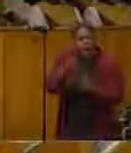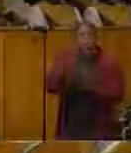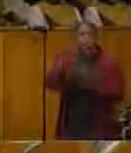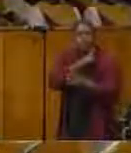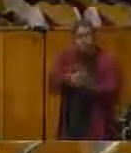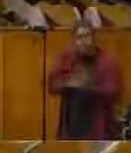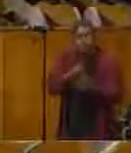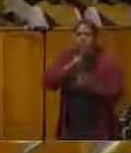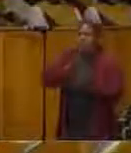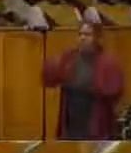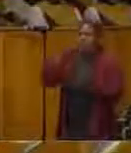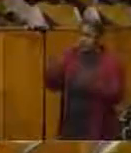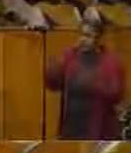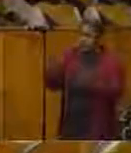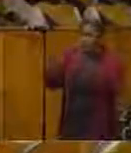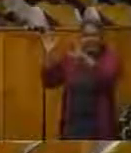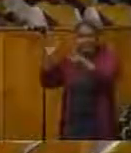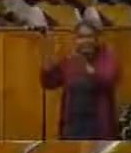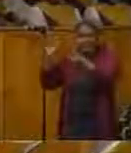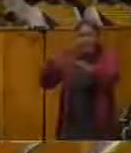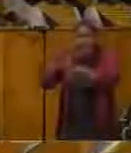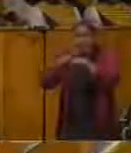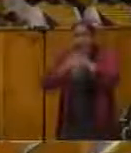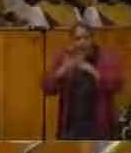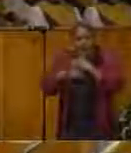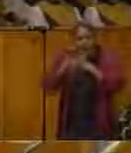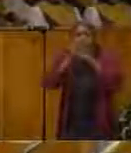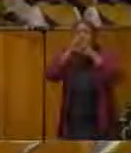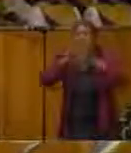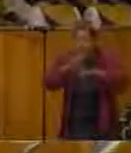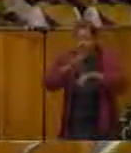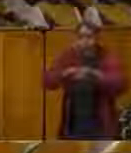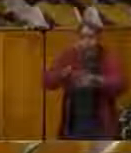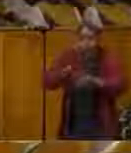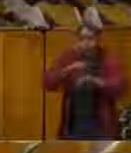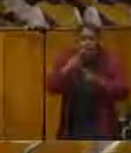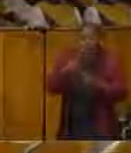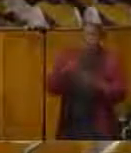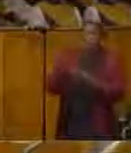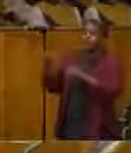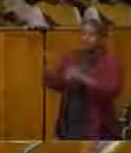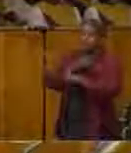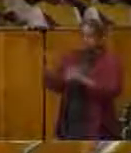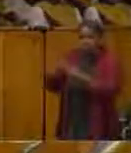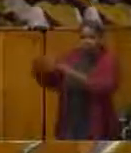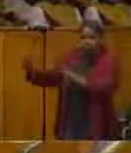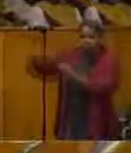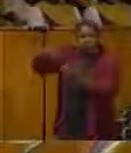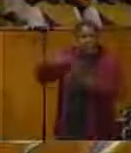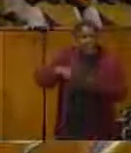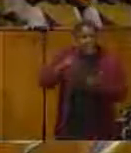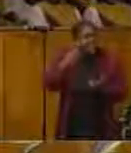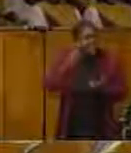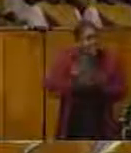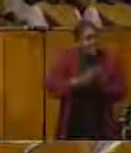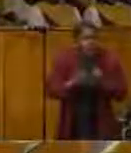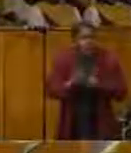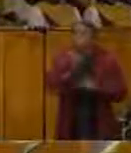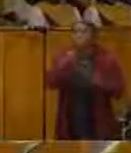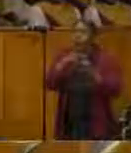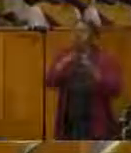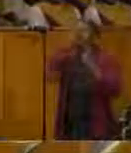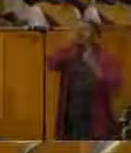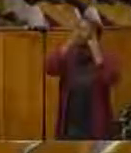Lord has rained on you, how much the Lord has poured into you. I'm looking for some people who, when I think